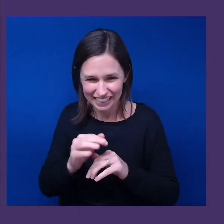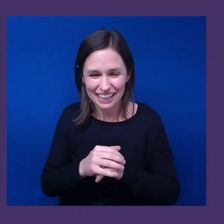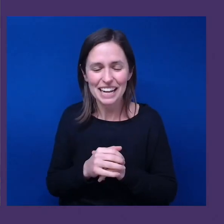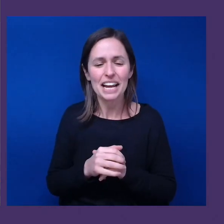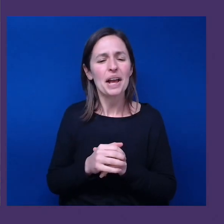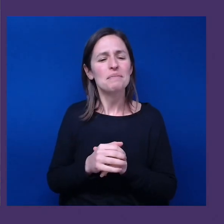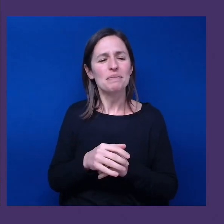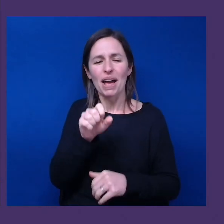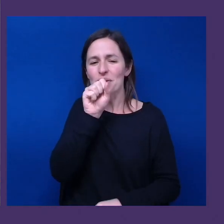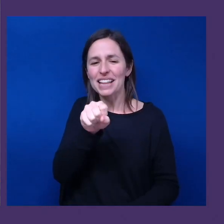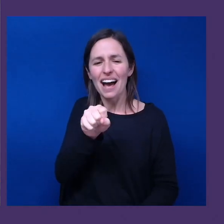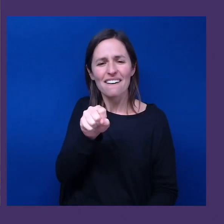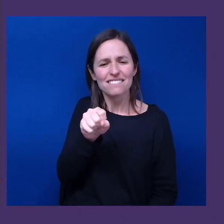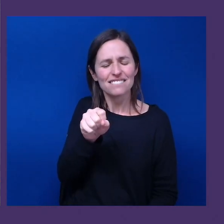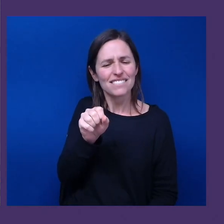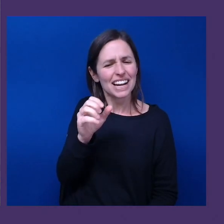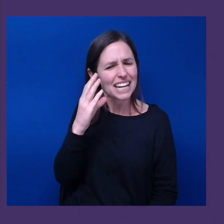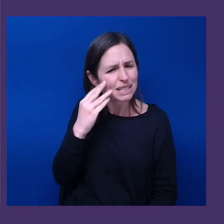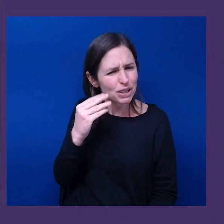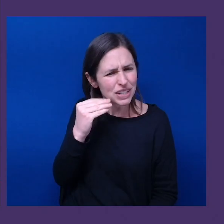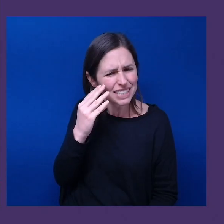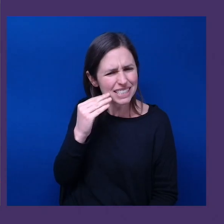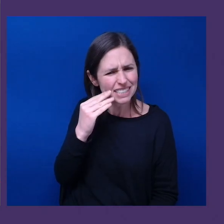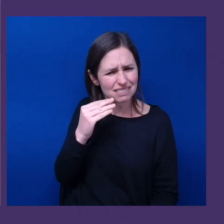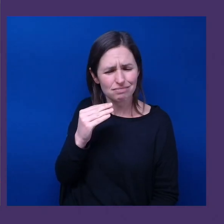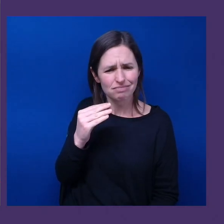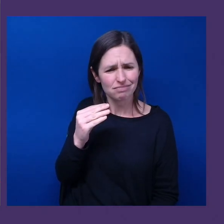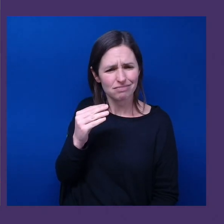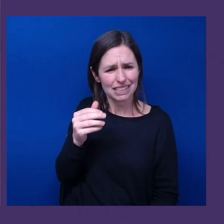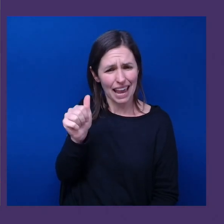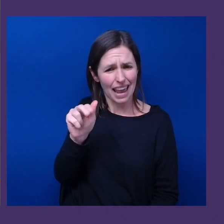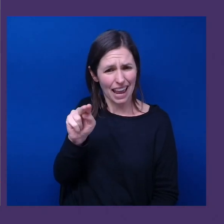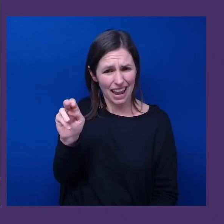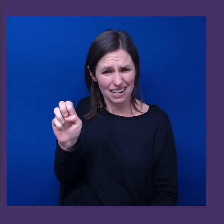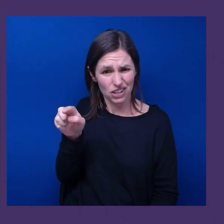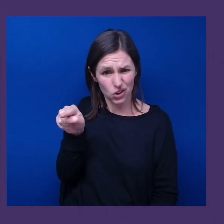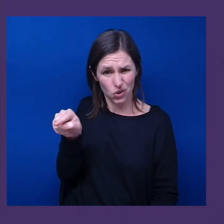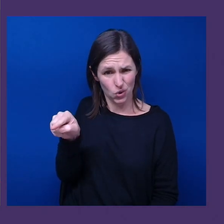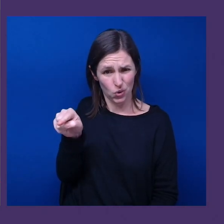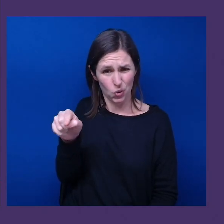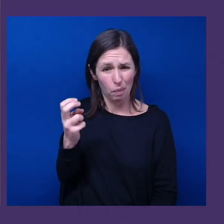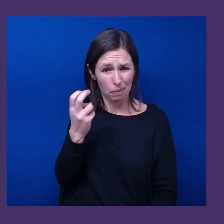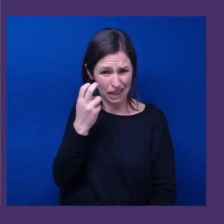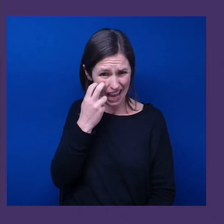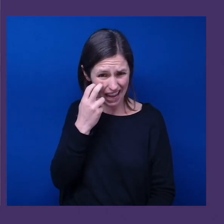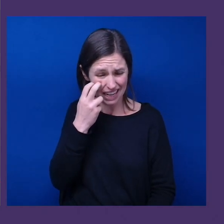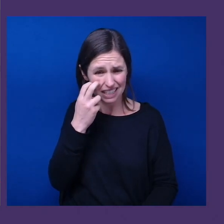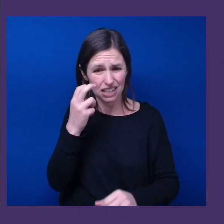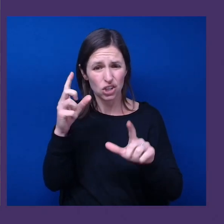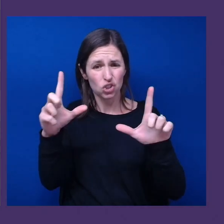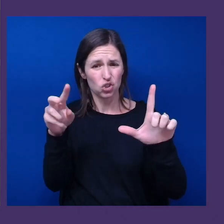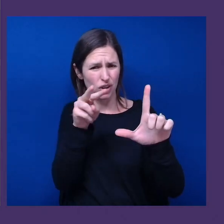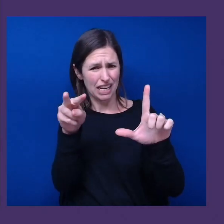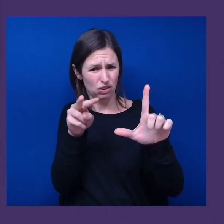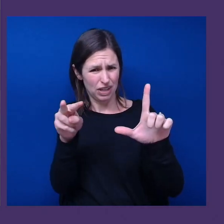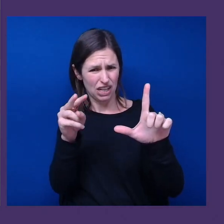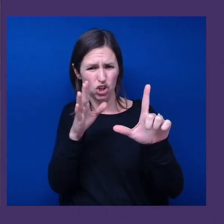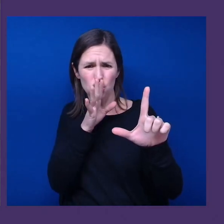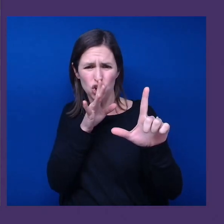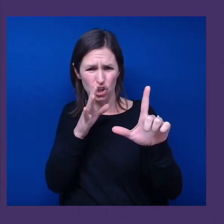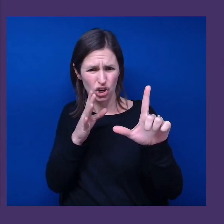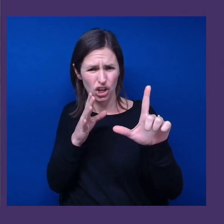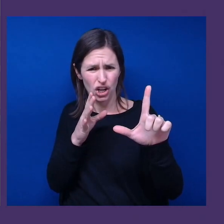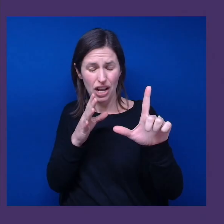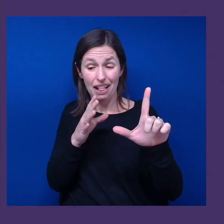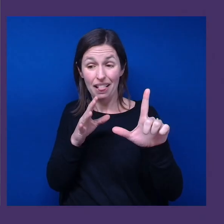as a blind screen reader user where a product was compliant, but it